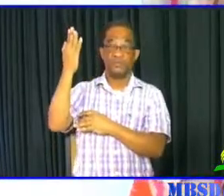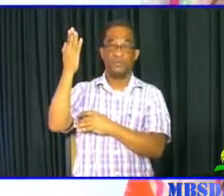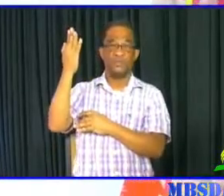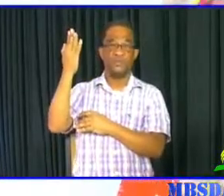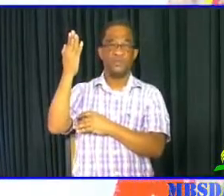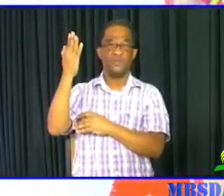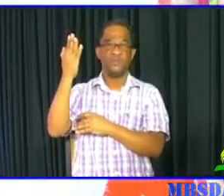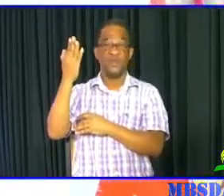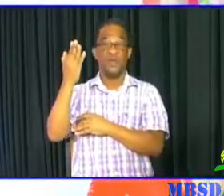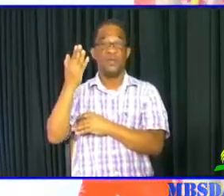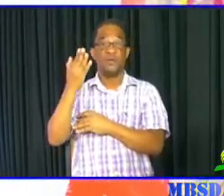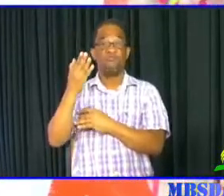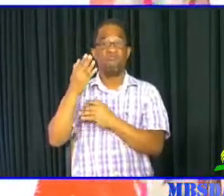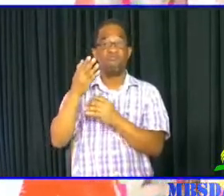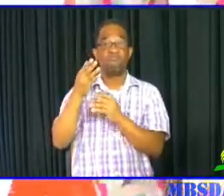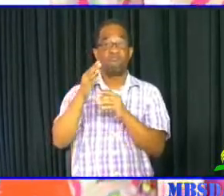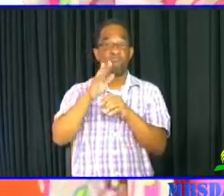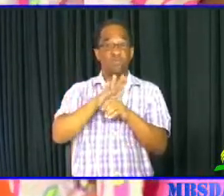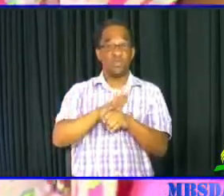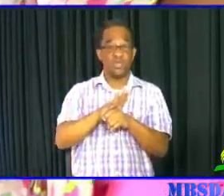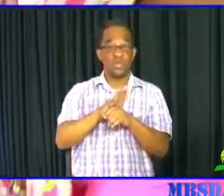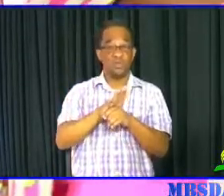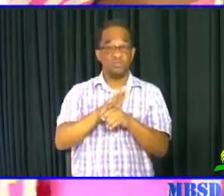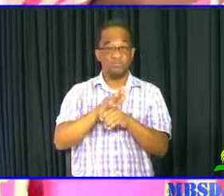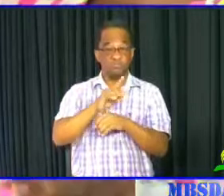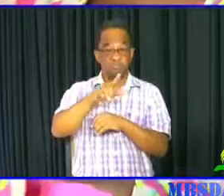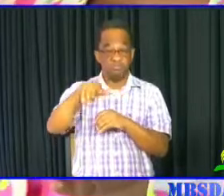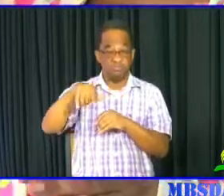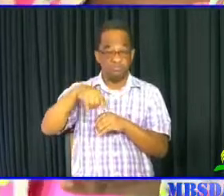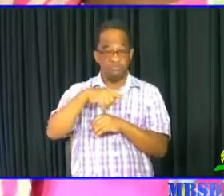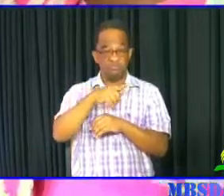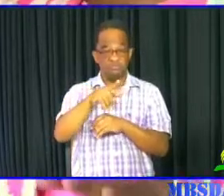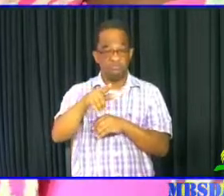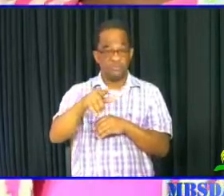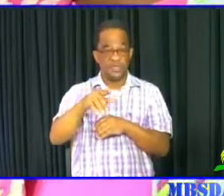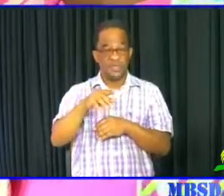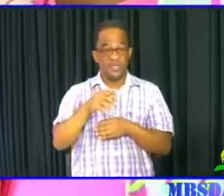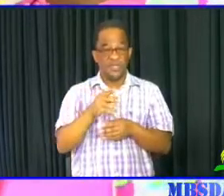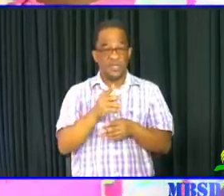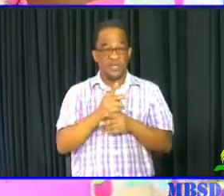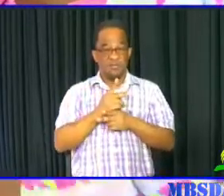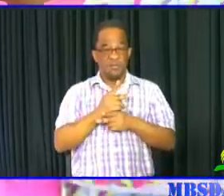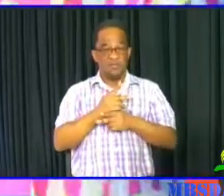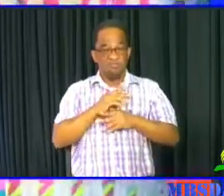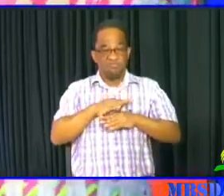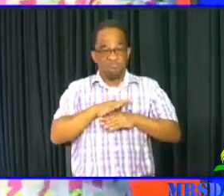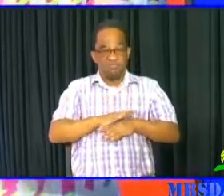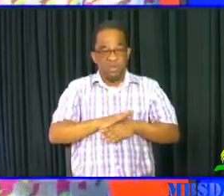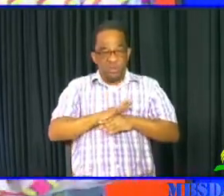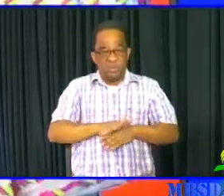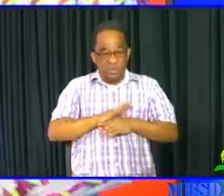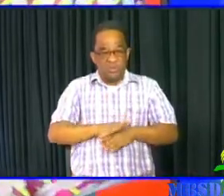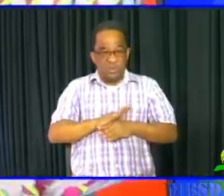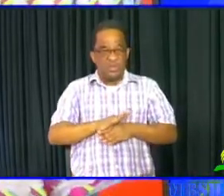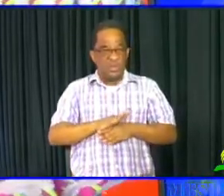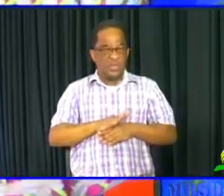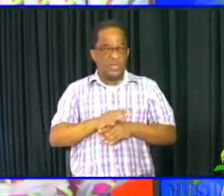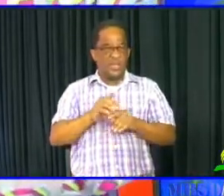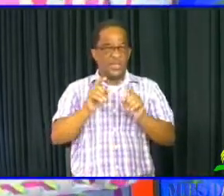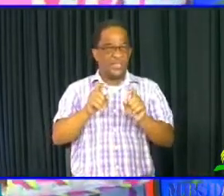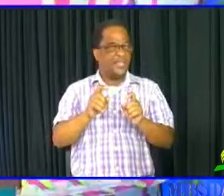pressures all around. Keep your spirits to the ground. You